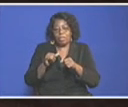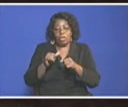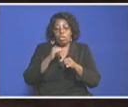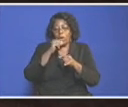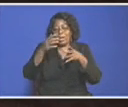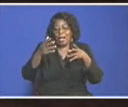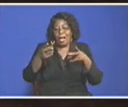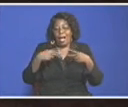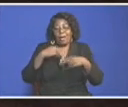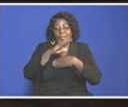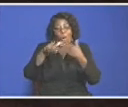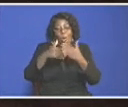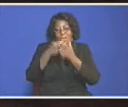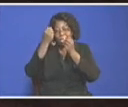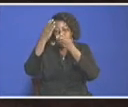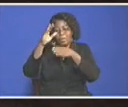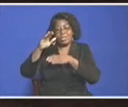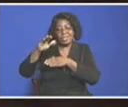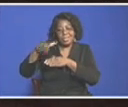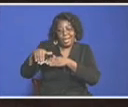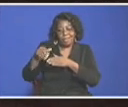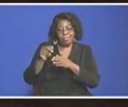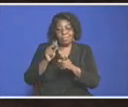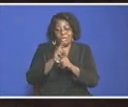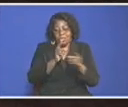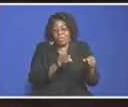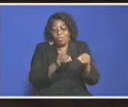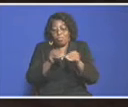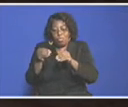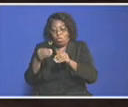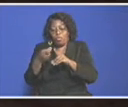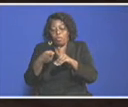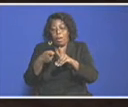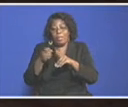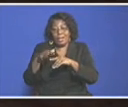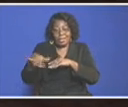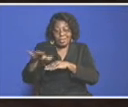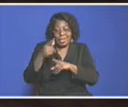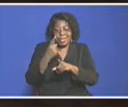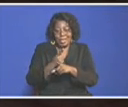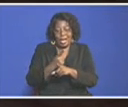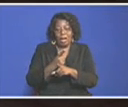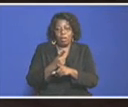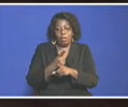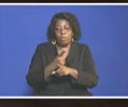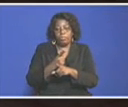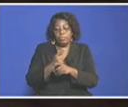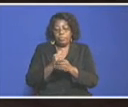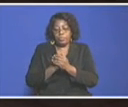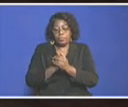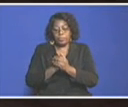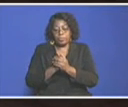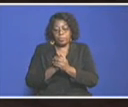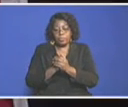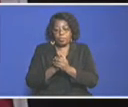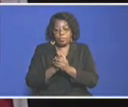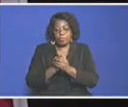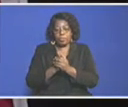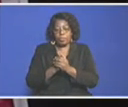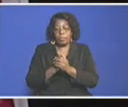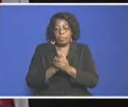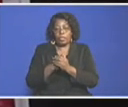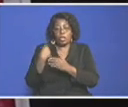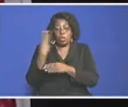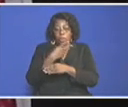interviewing witnesses who would have been removed from the scene and are assisting the police, gathering all the facts, and as we correlate them, we'll be able to say. From